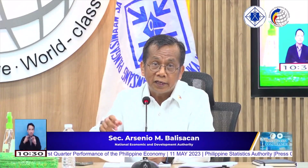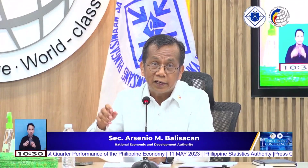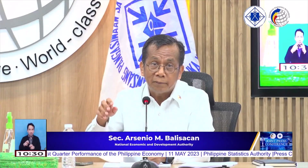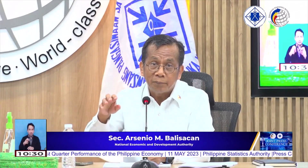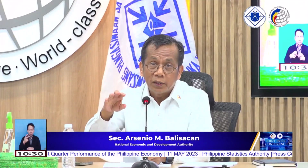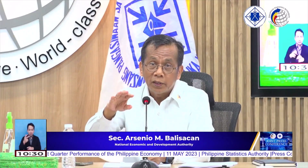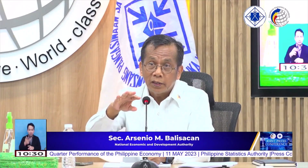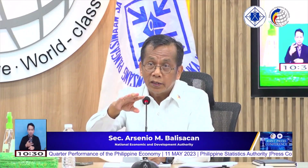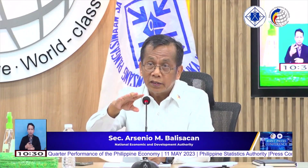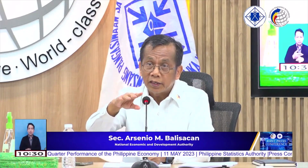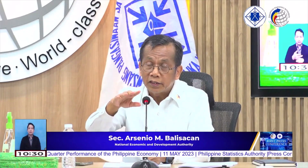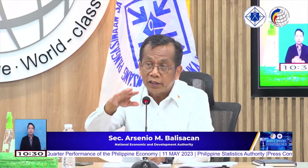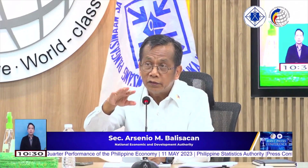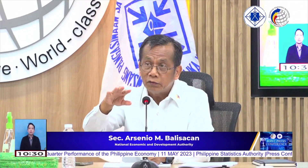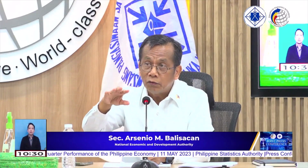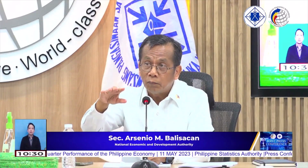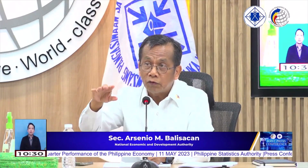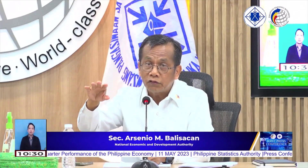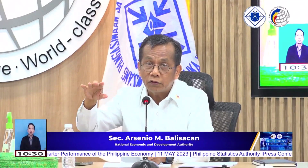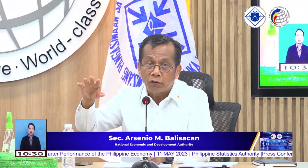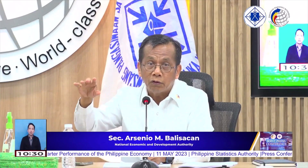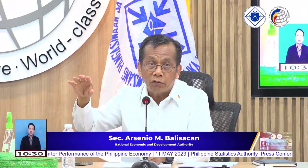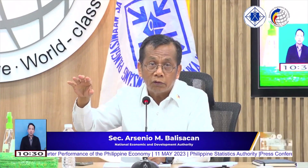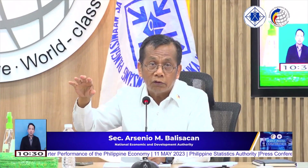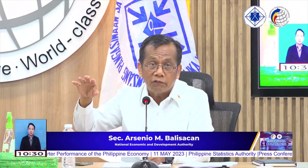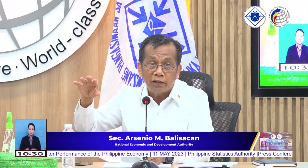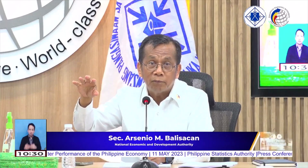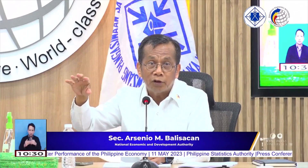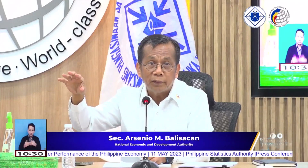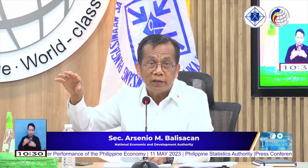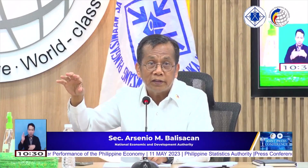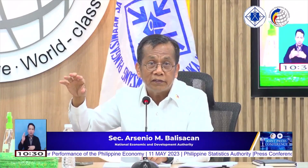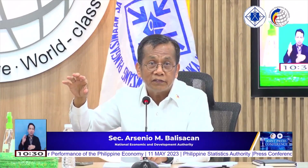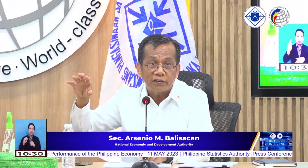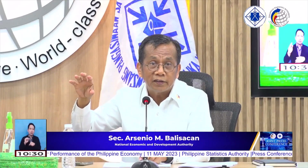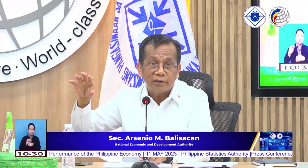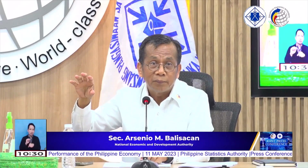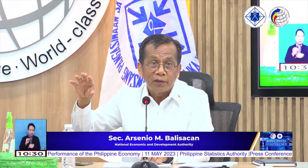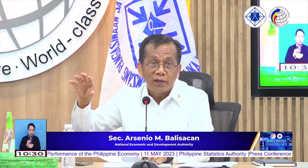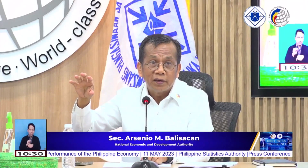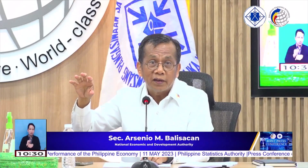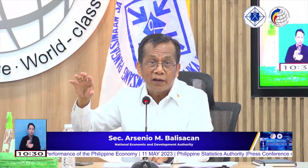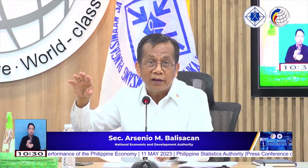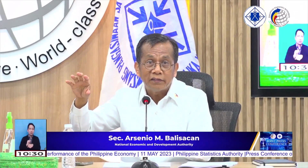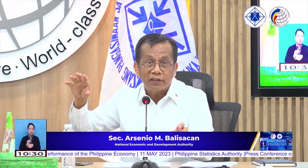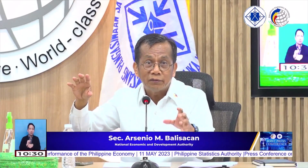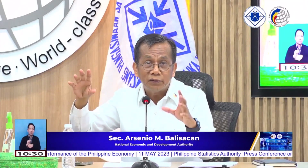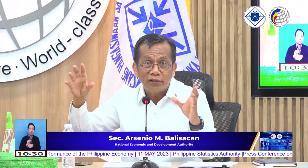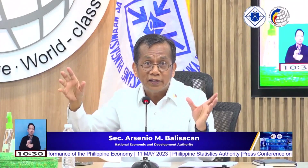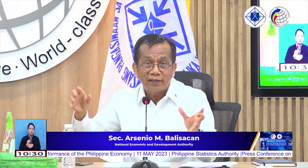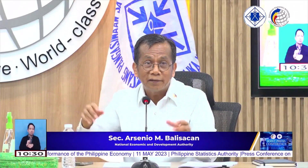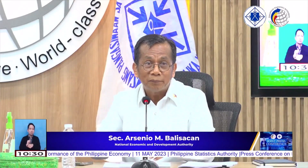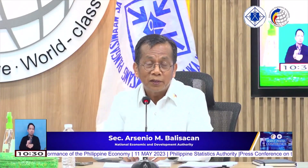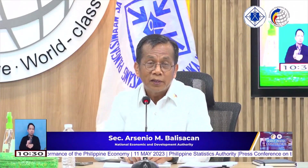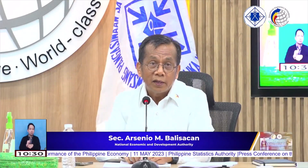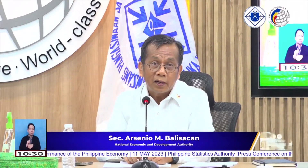and that continued robust growth of employment is a good